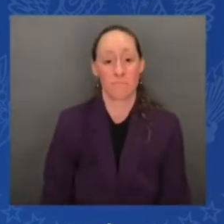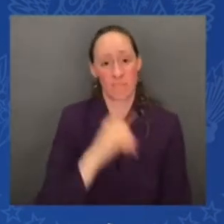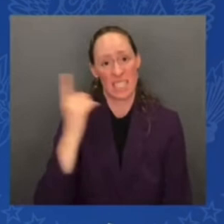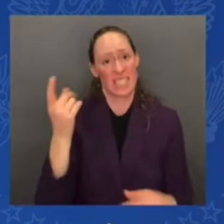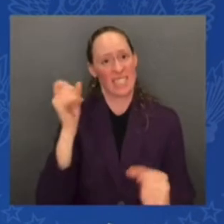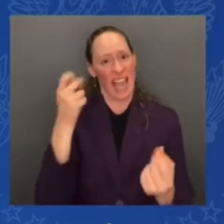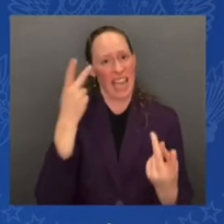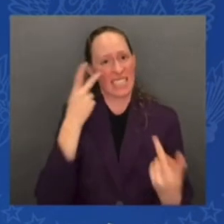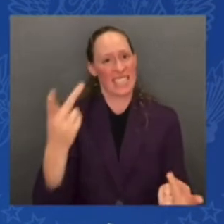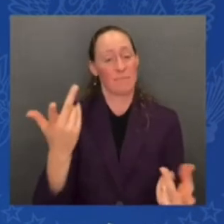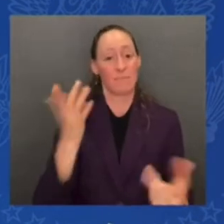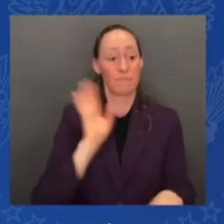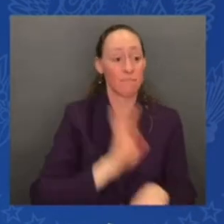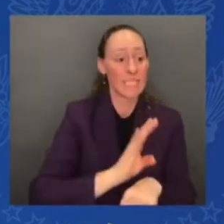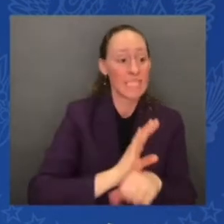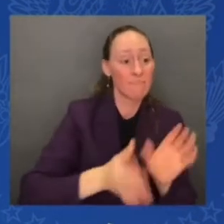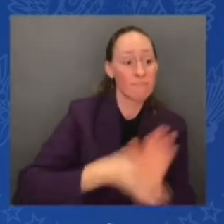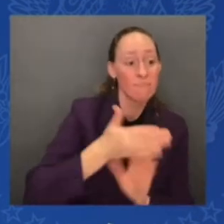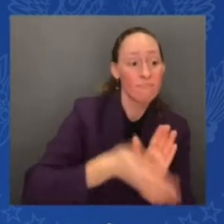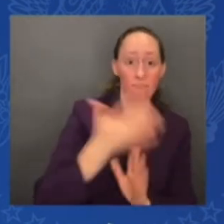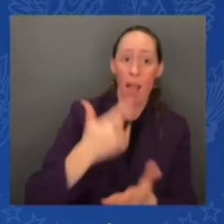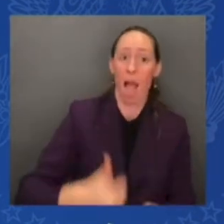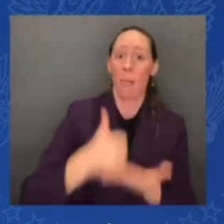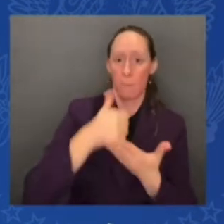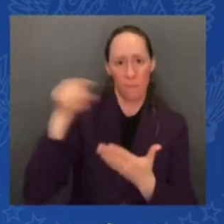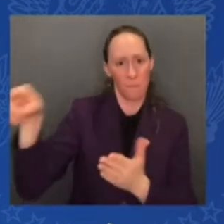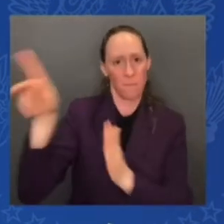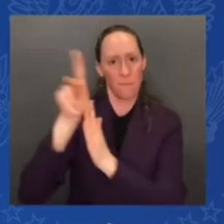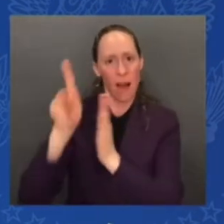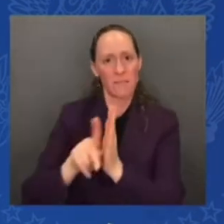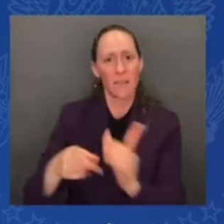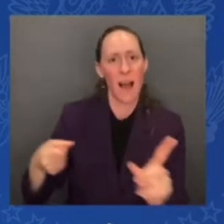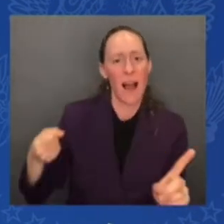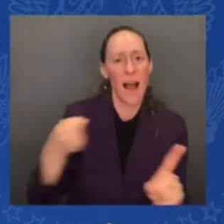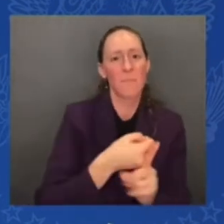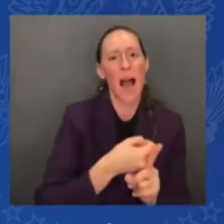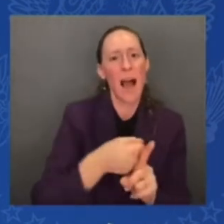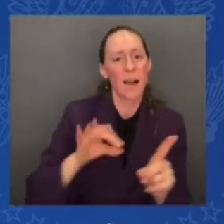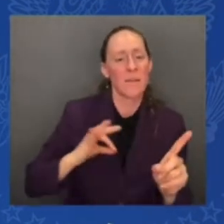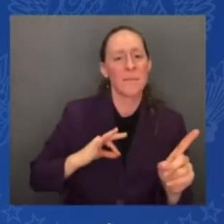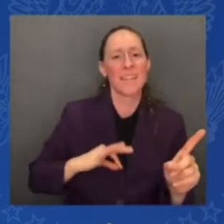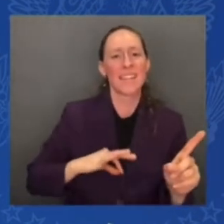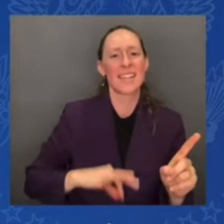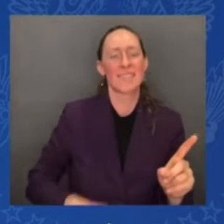mentioned, Arcosa wind towers had no work for